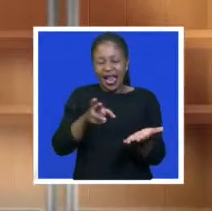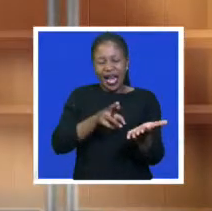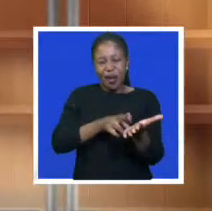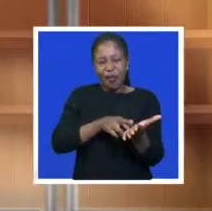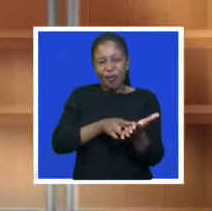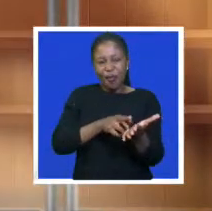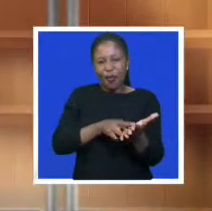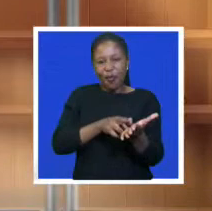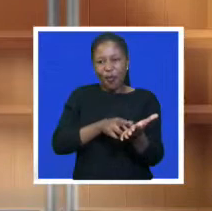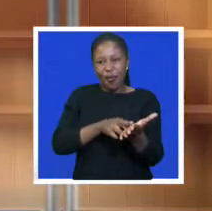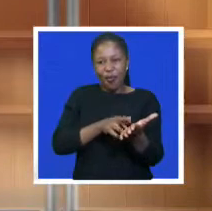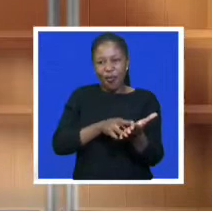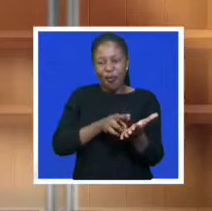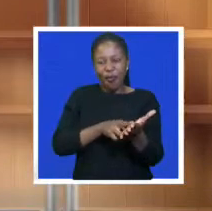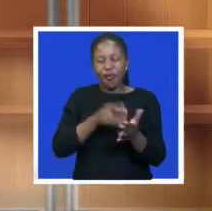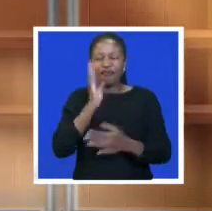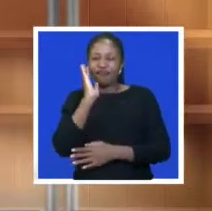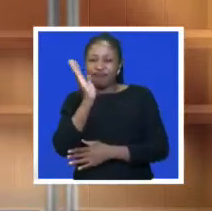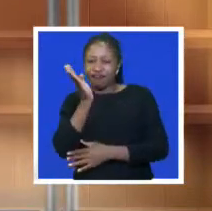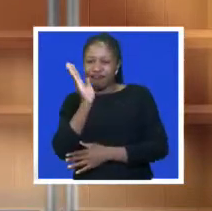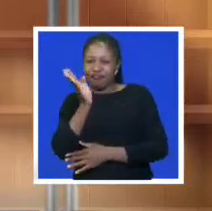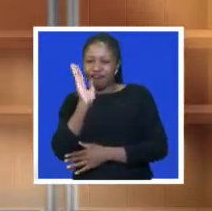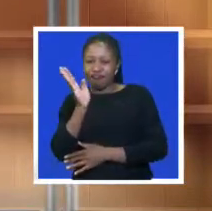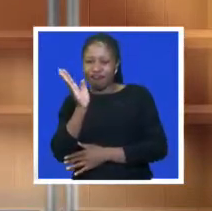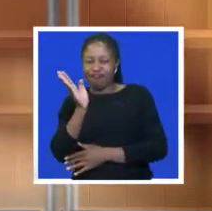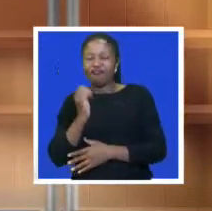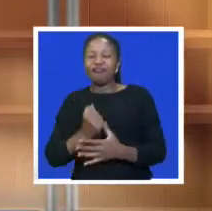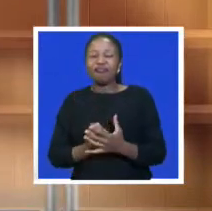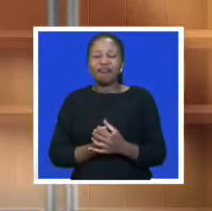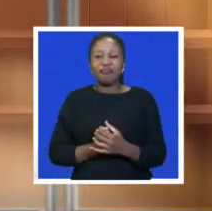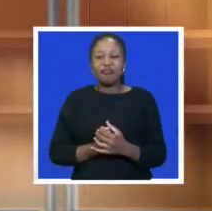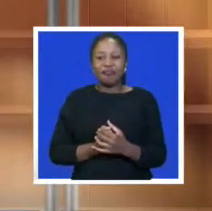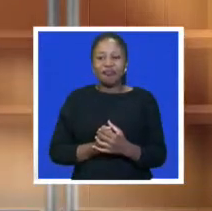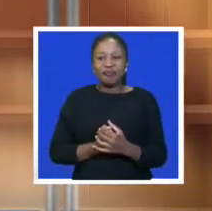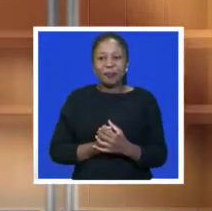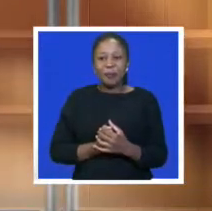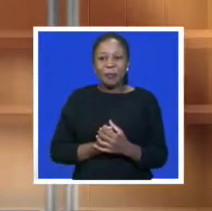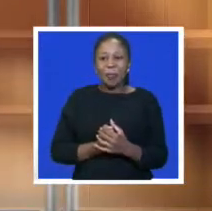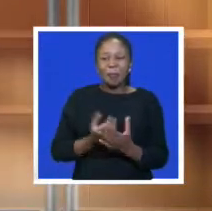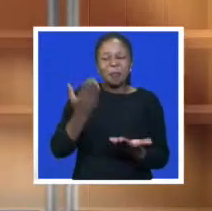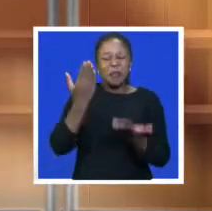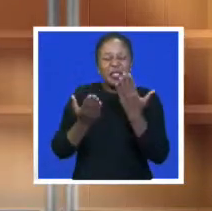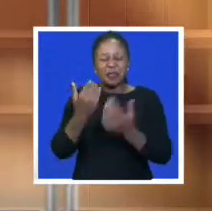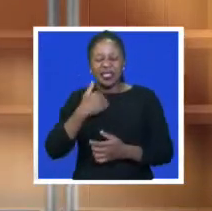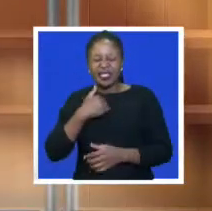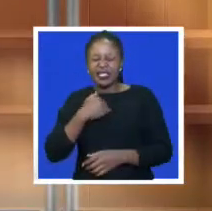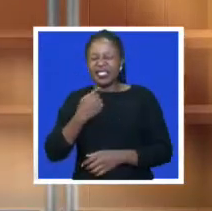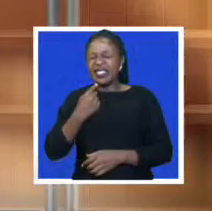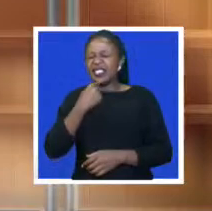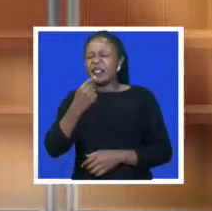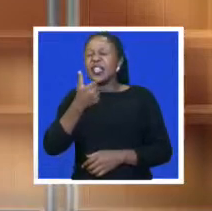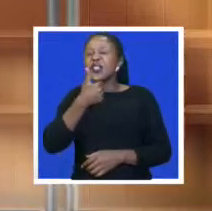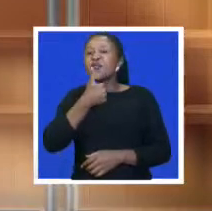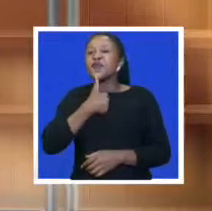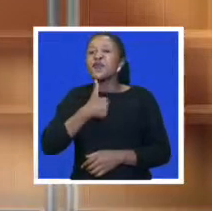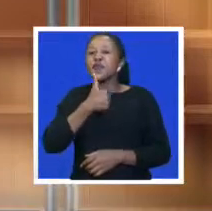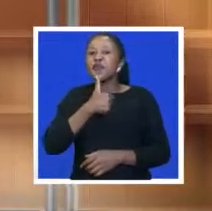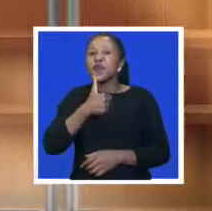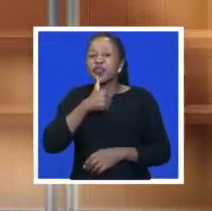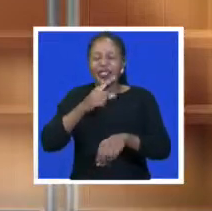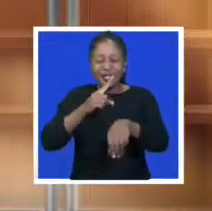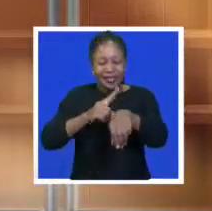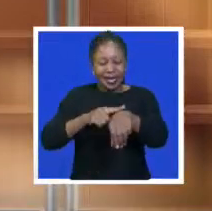me repeat that. It is told in reported speech, or we are saying we are going to use the past tense most of the time. You